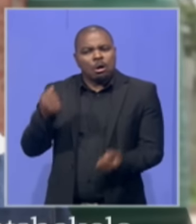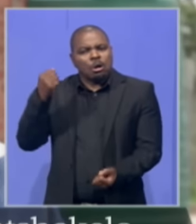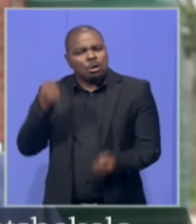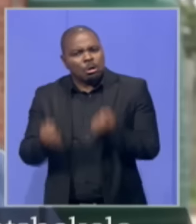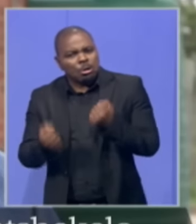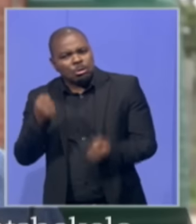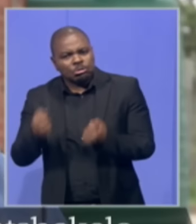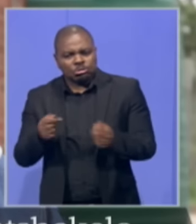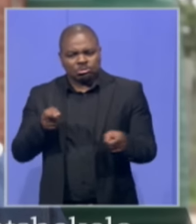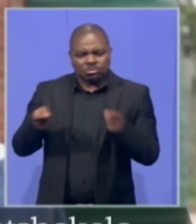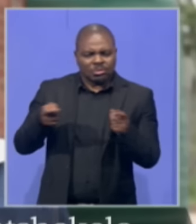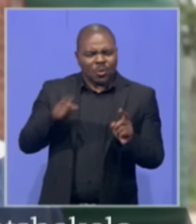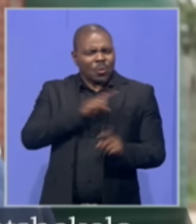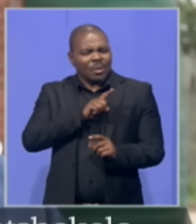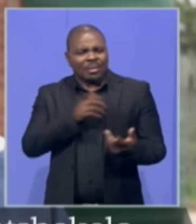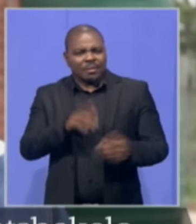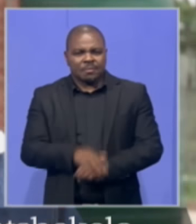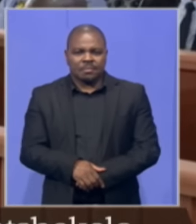laolwa ke ene.